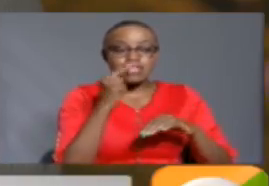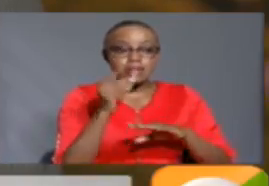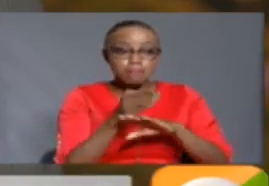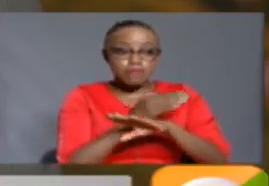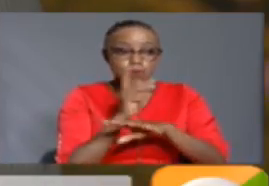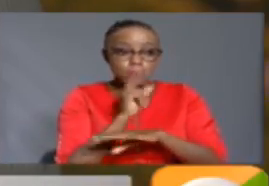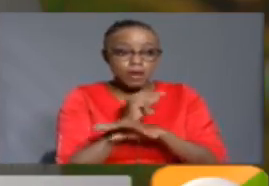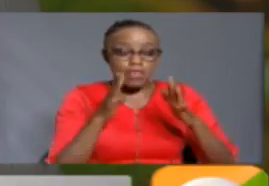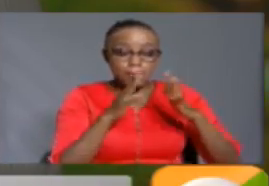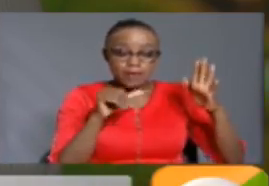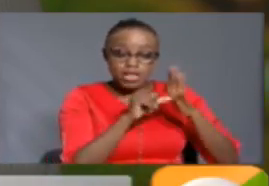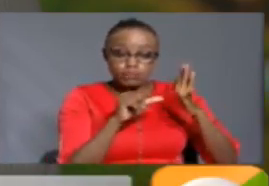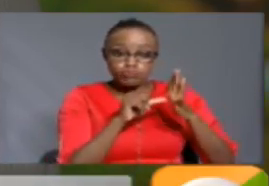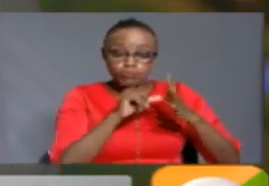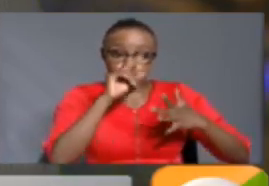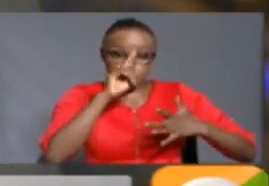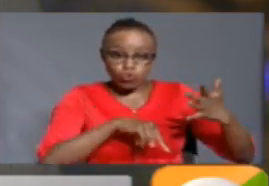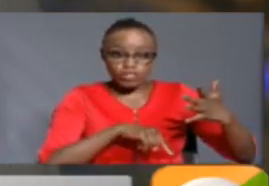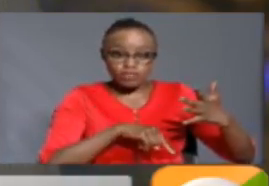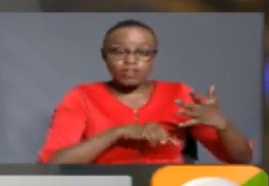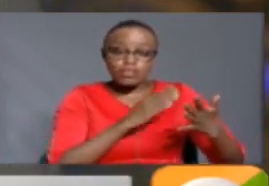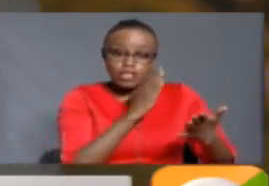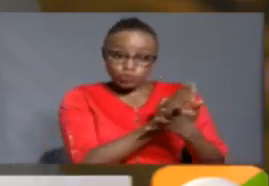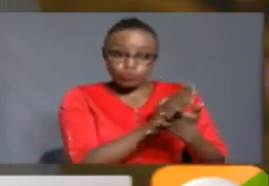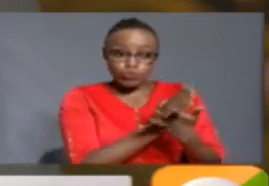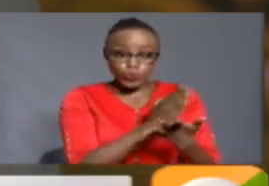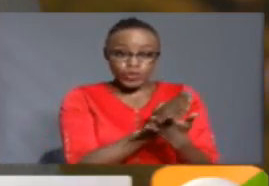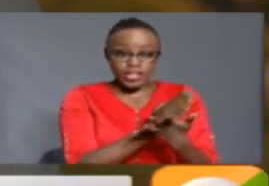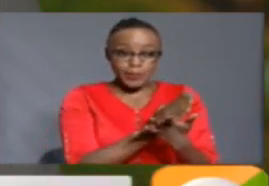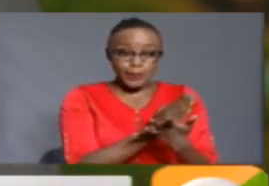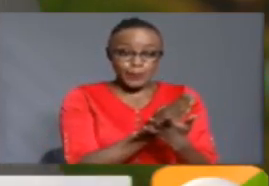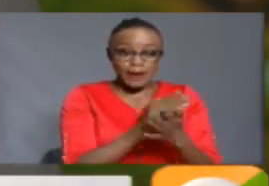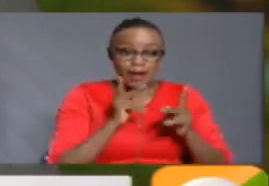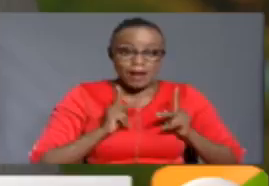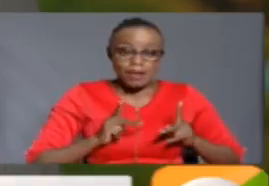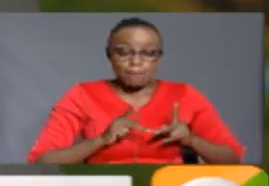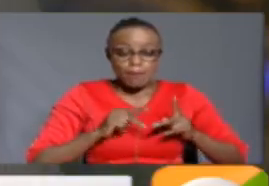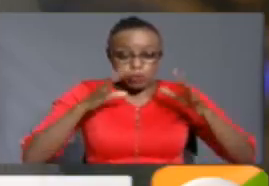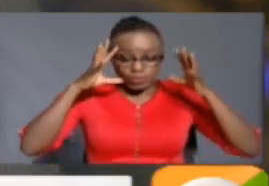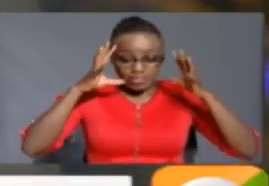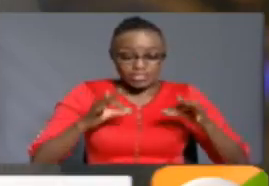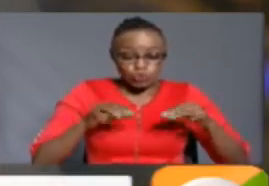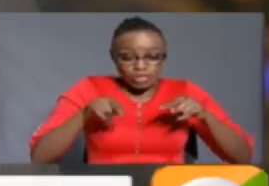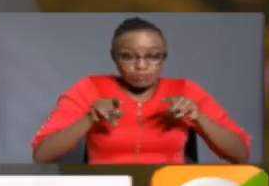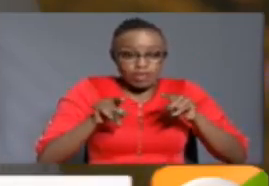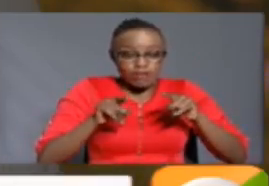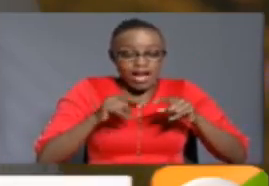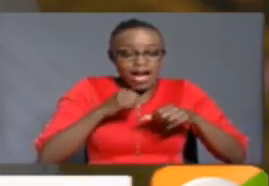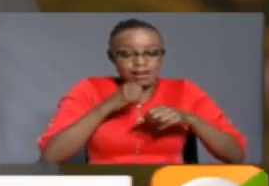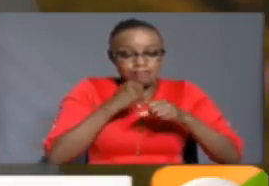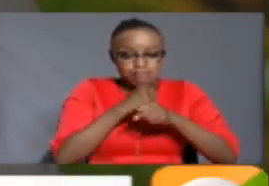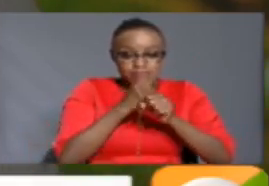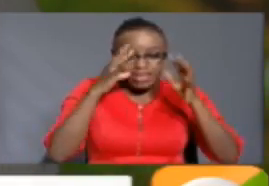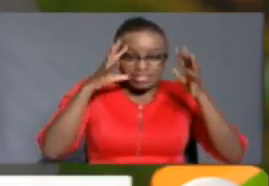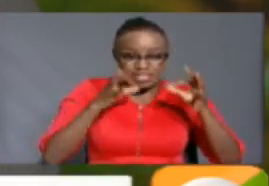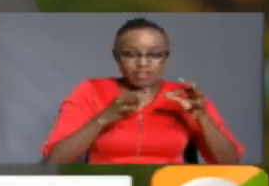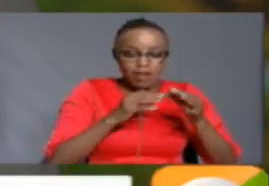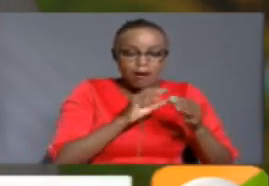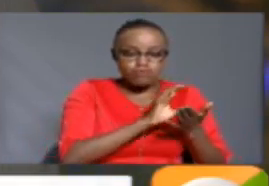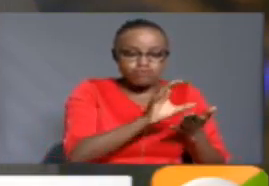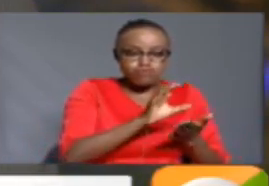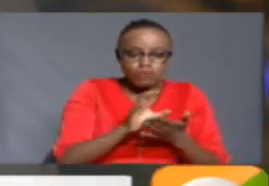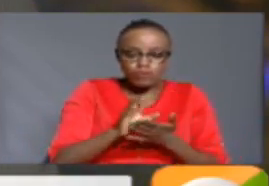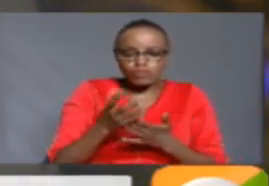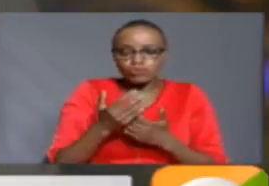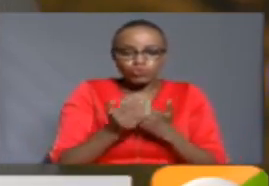The biggest problem is the fact that the people who make decisions, what decisions to allocate money, decisions to